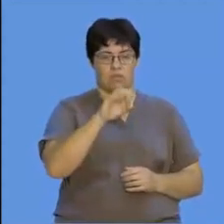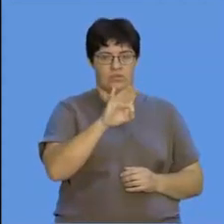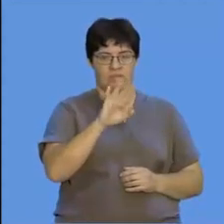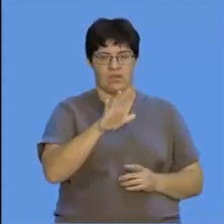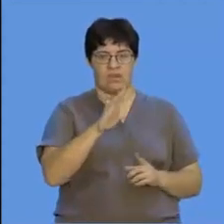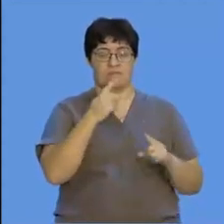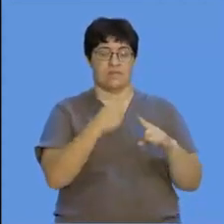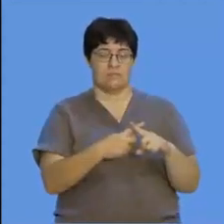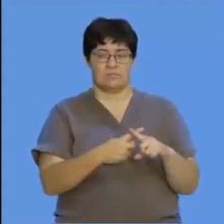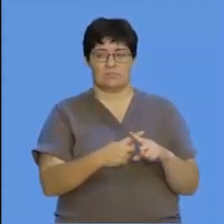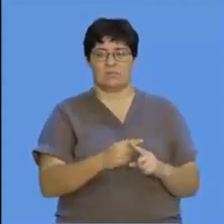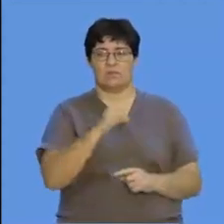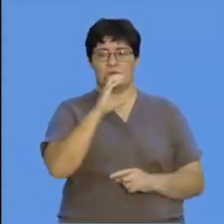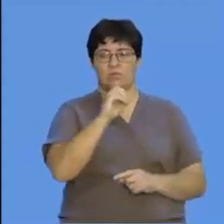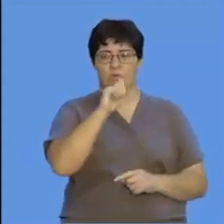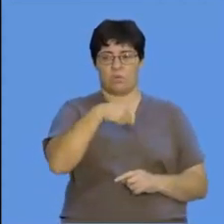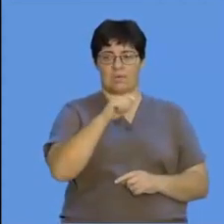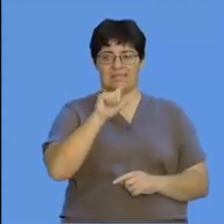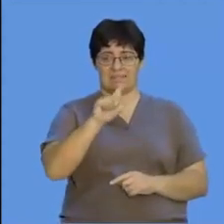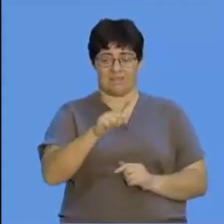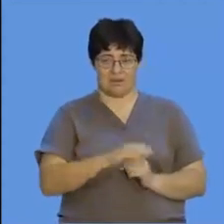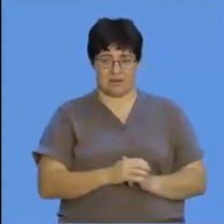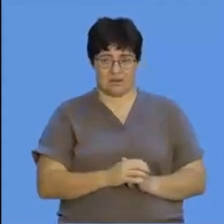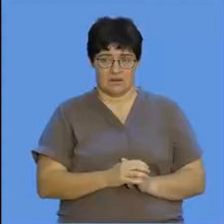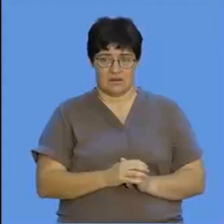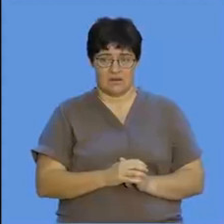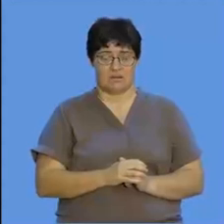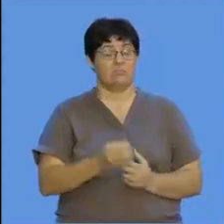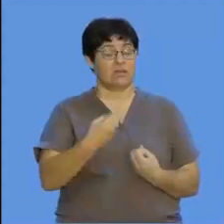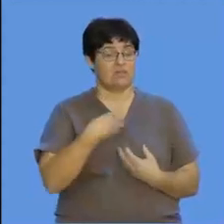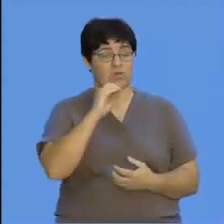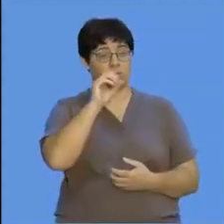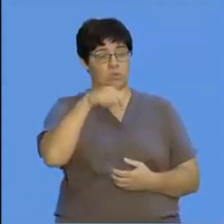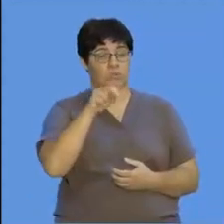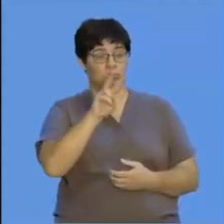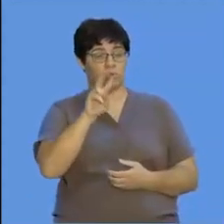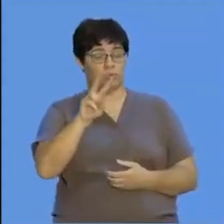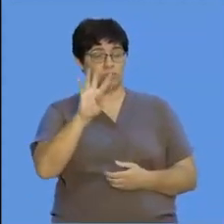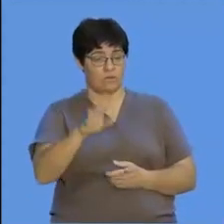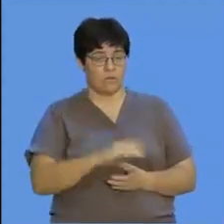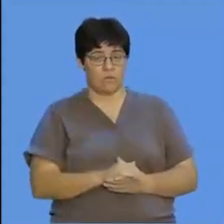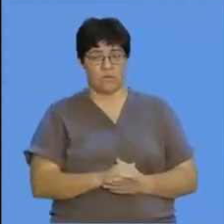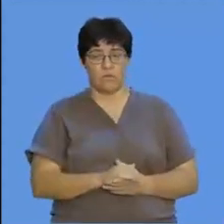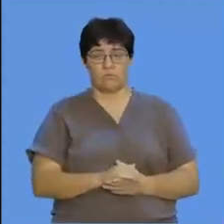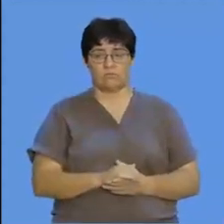times 0.7. And that gives us 0.224